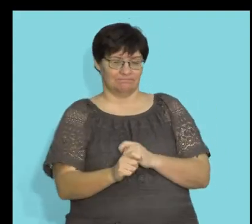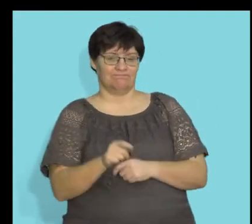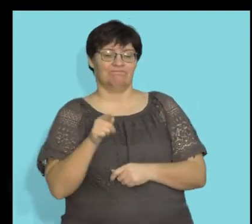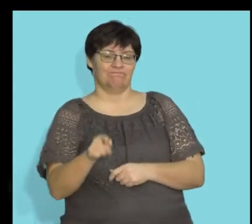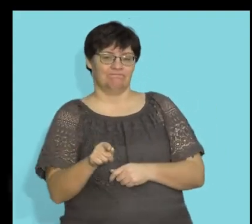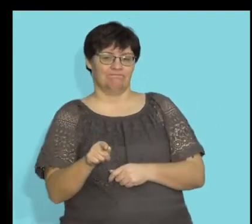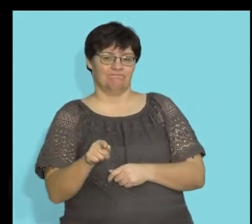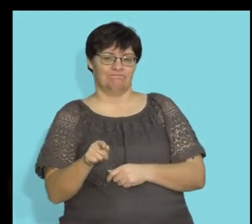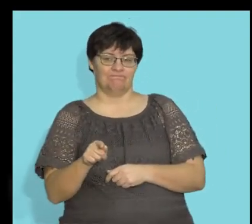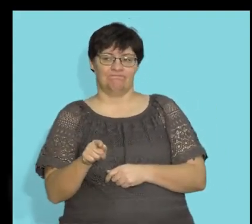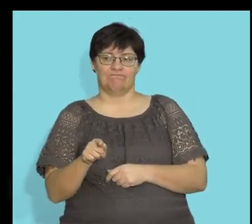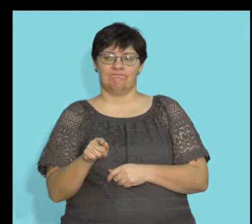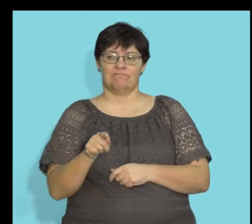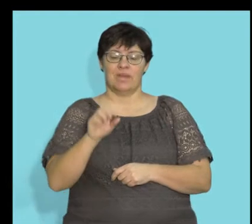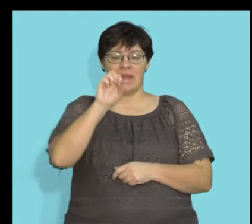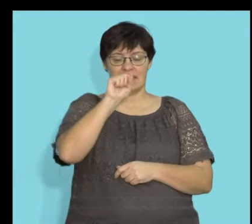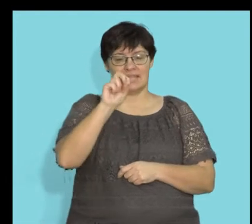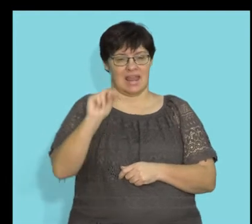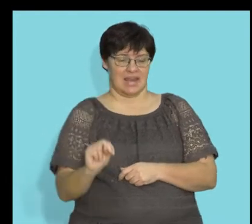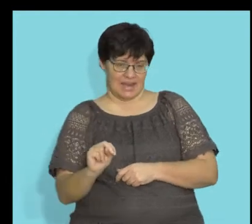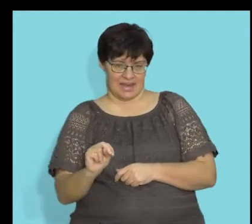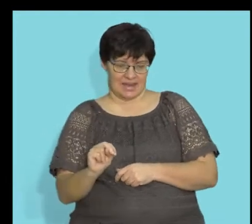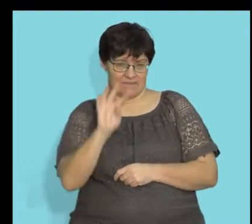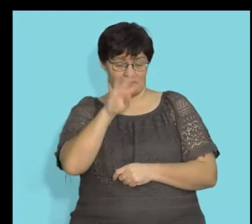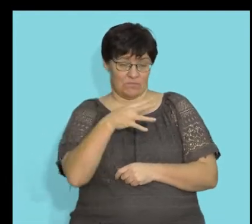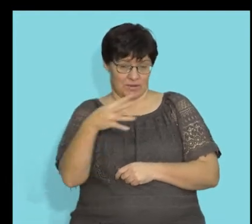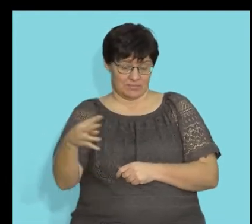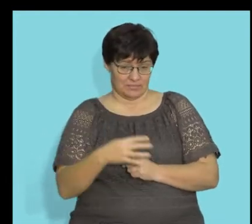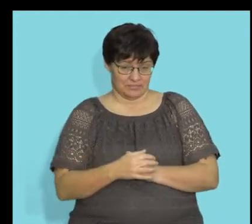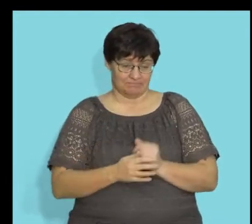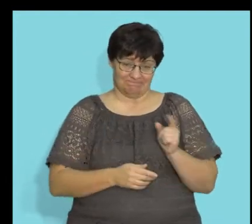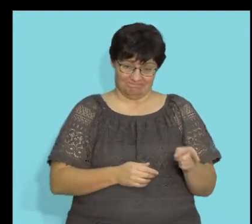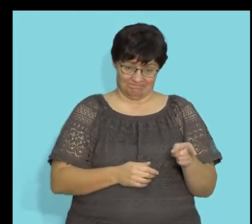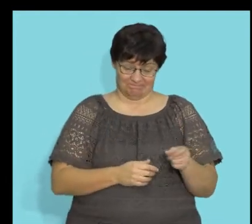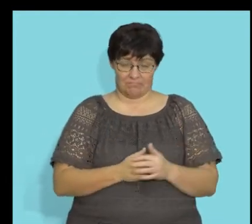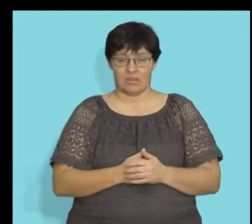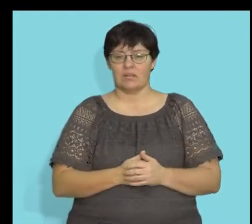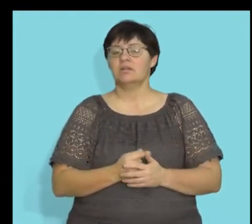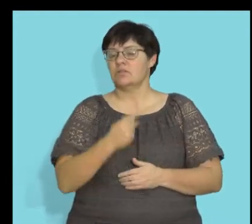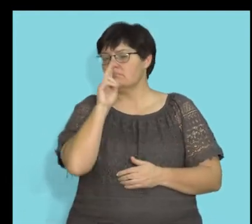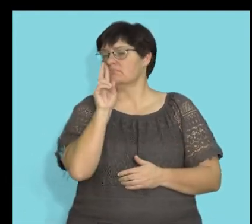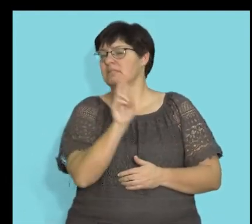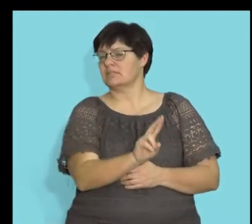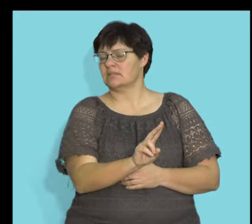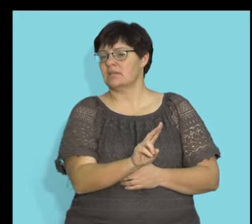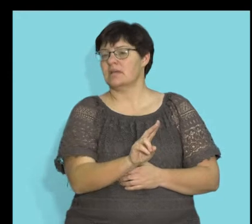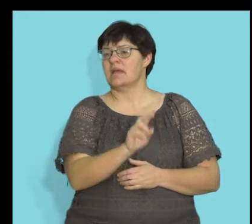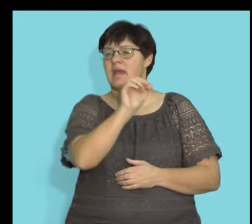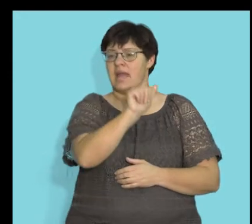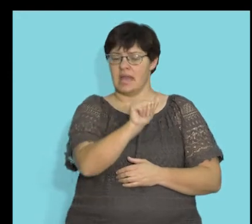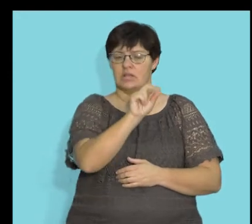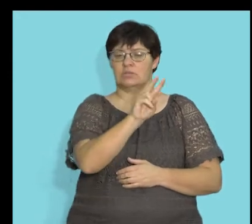substitute into my arithmetic series formula. I can see that A